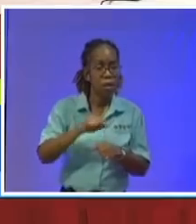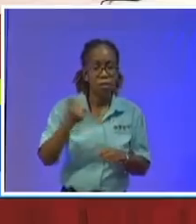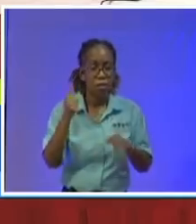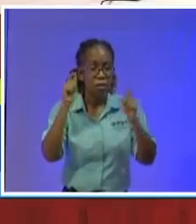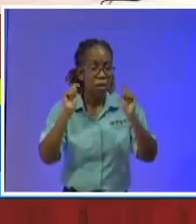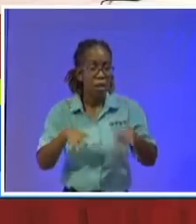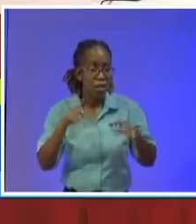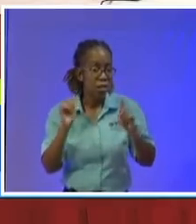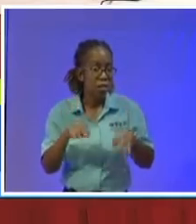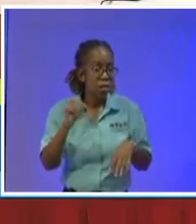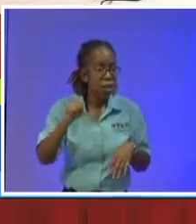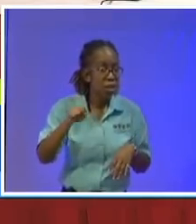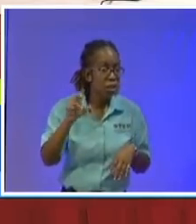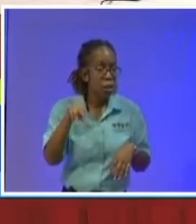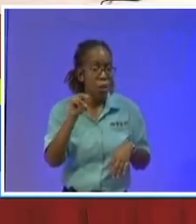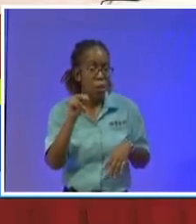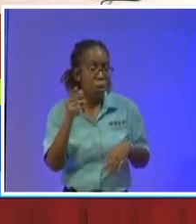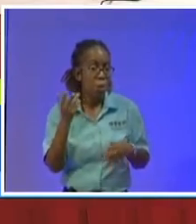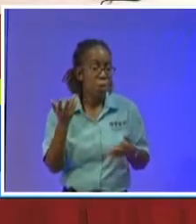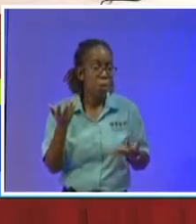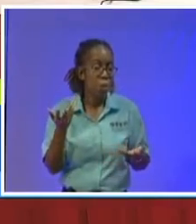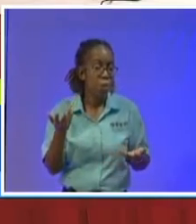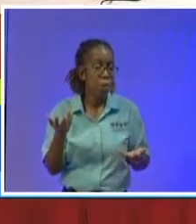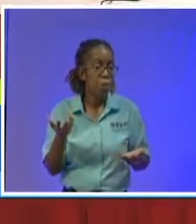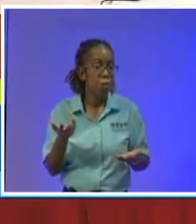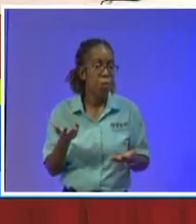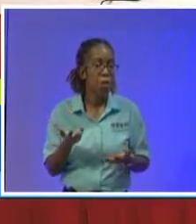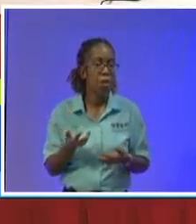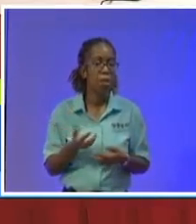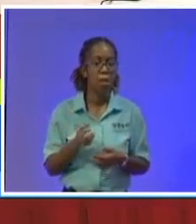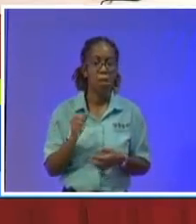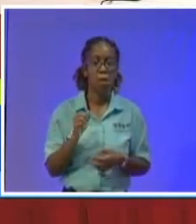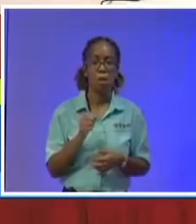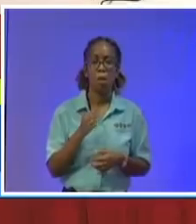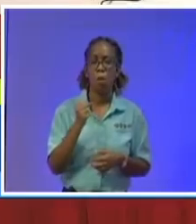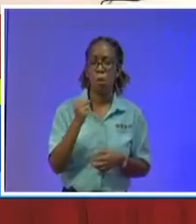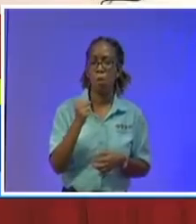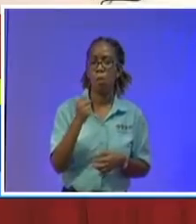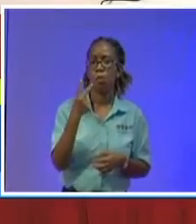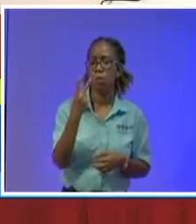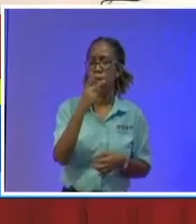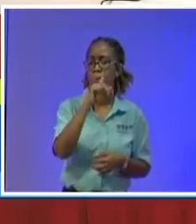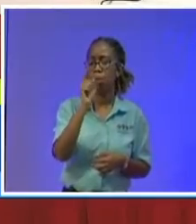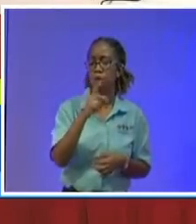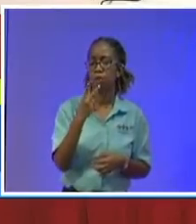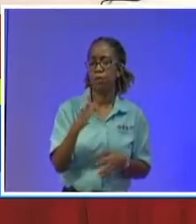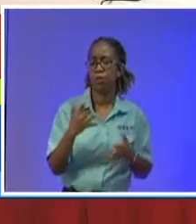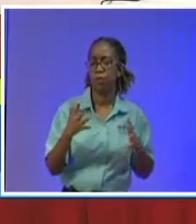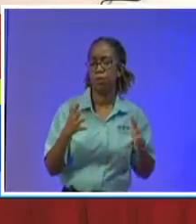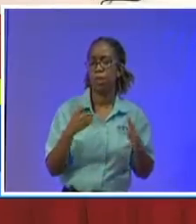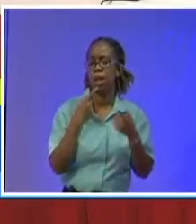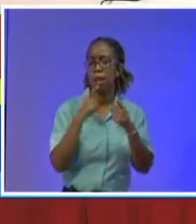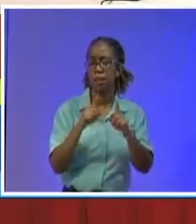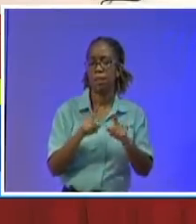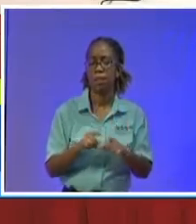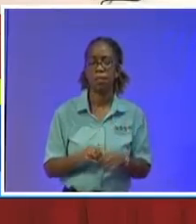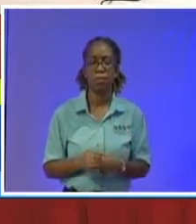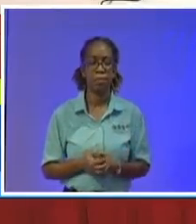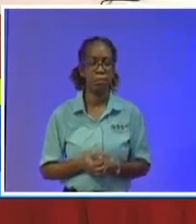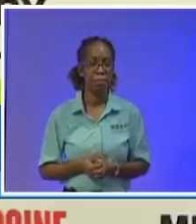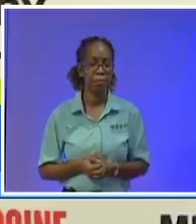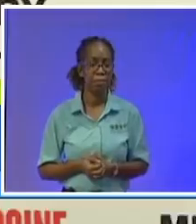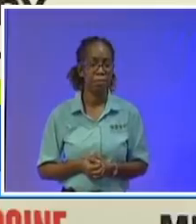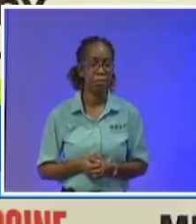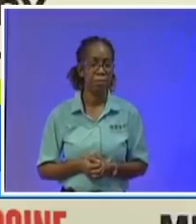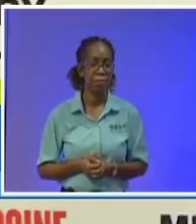give us the follow-up question after. Thank you so much. So thanks, Prior. So as you know, the only two combinations that are WHO approved